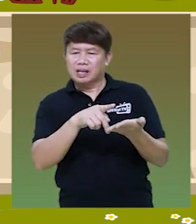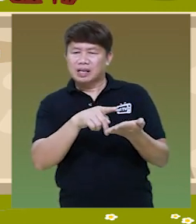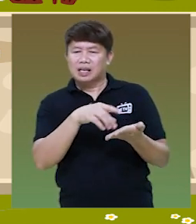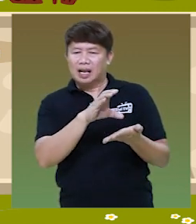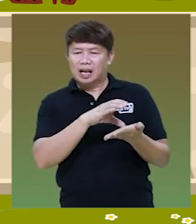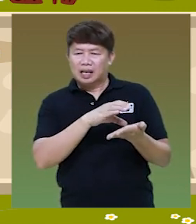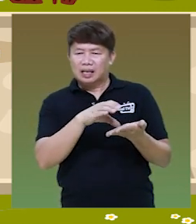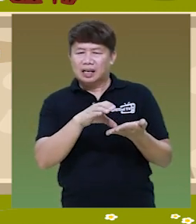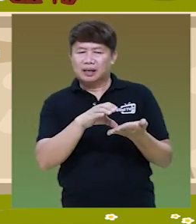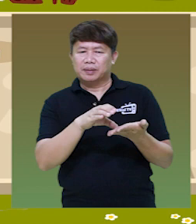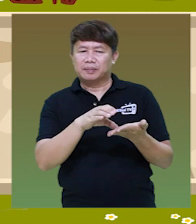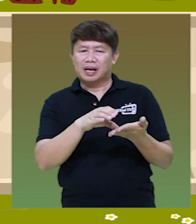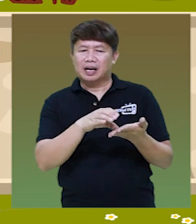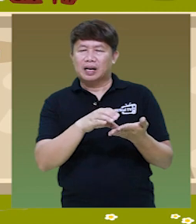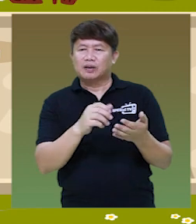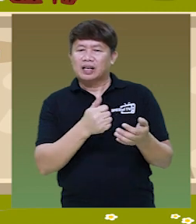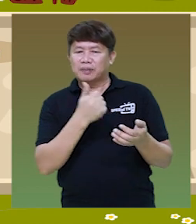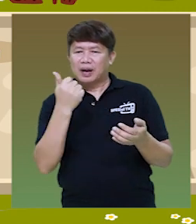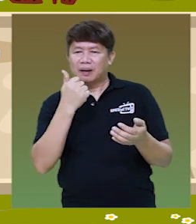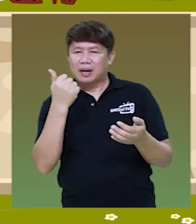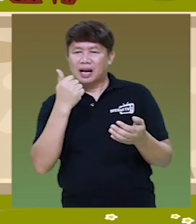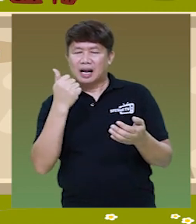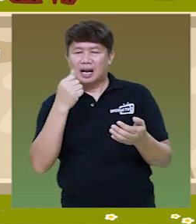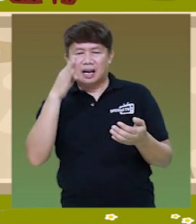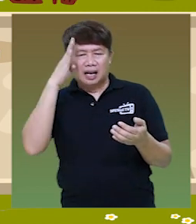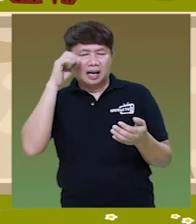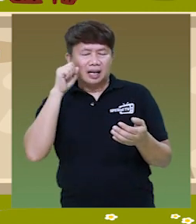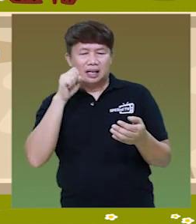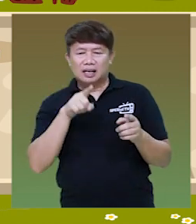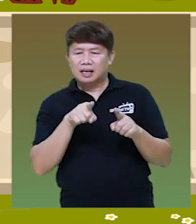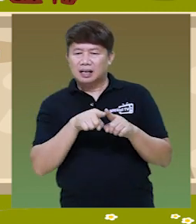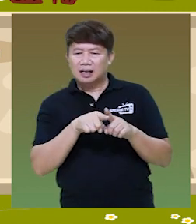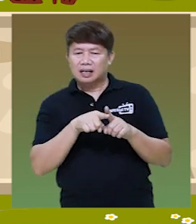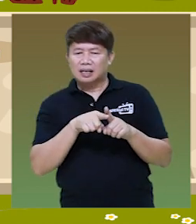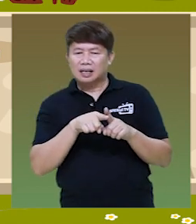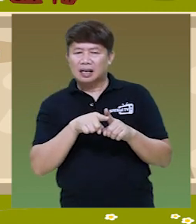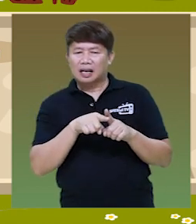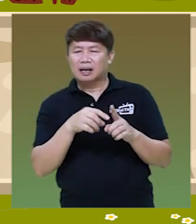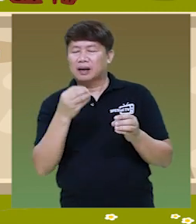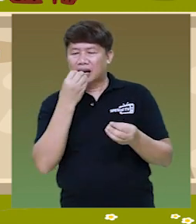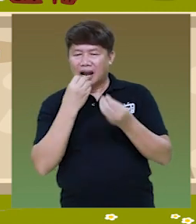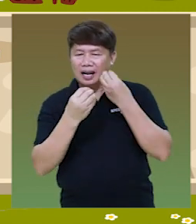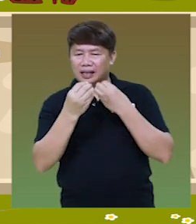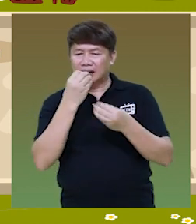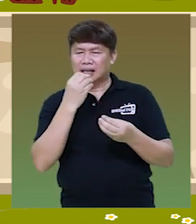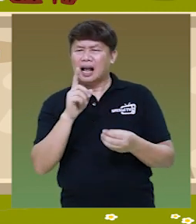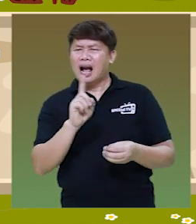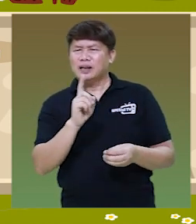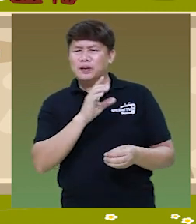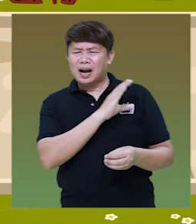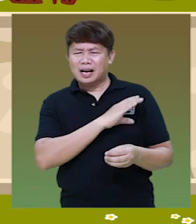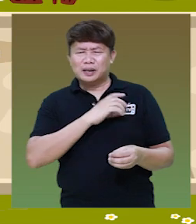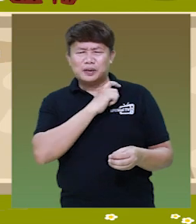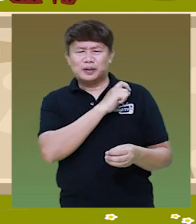can eat it too. What character trait did Grace show?